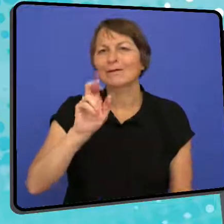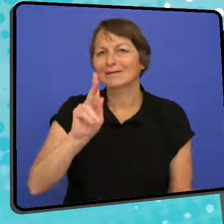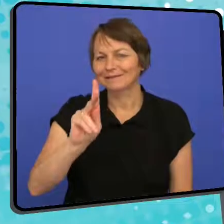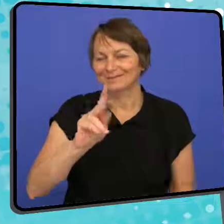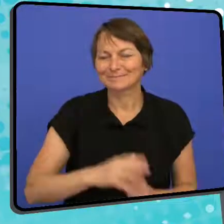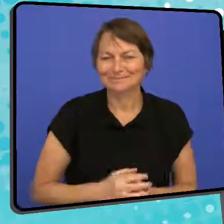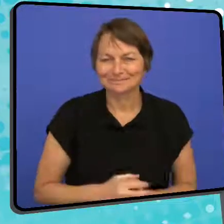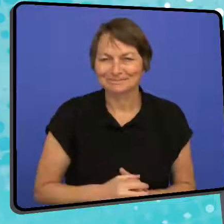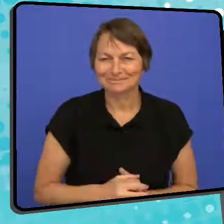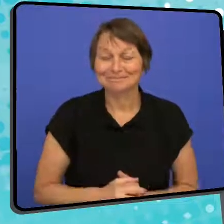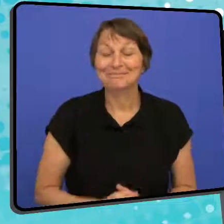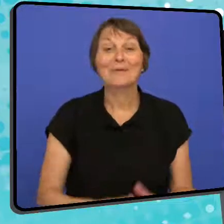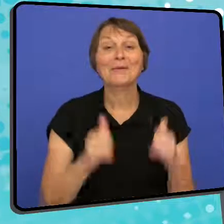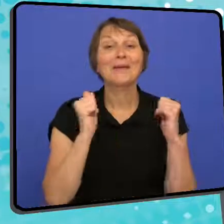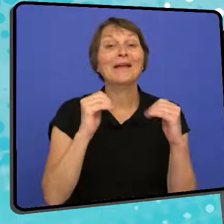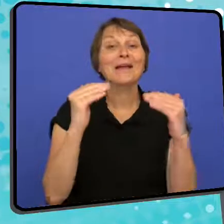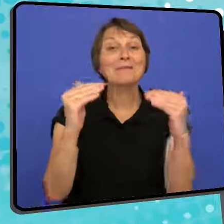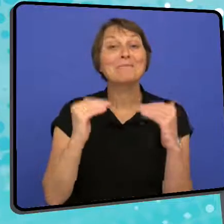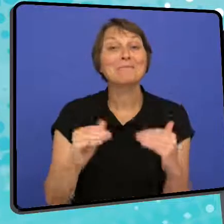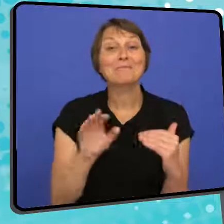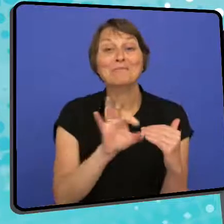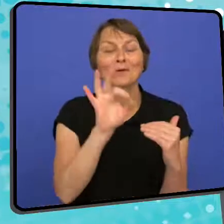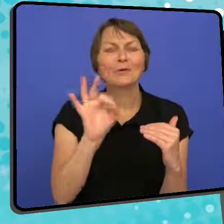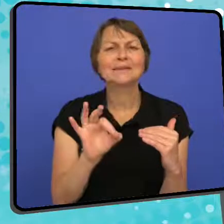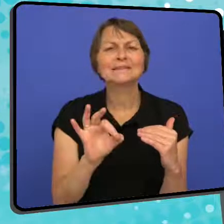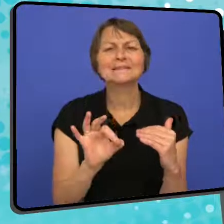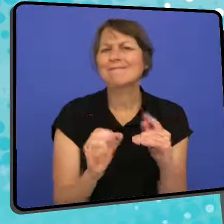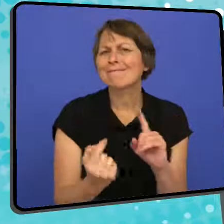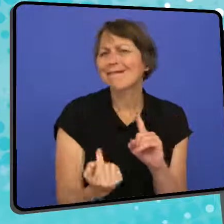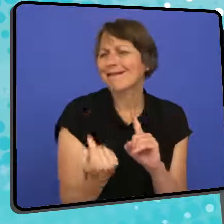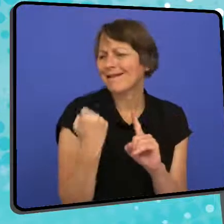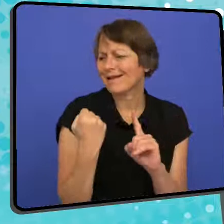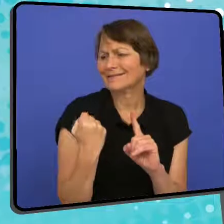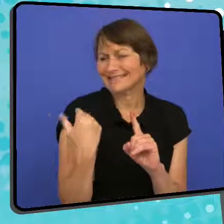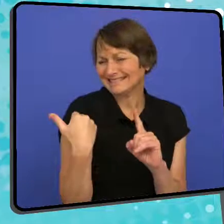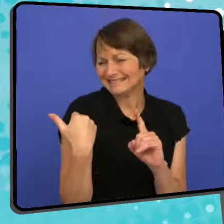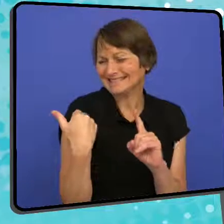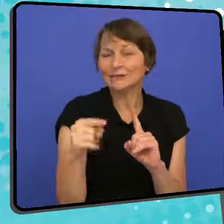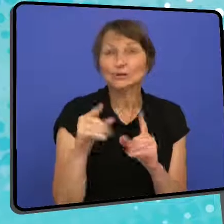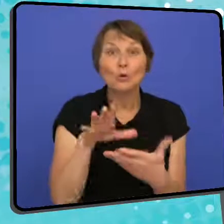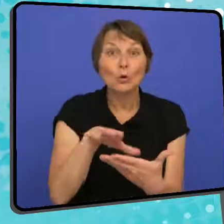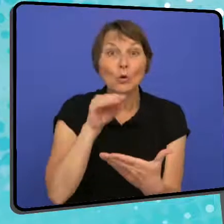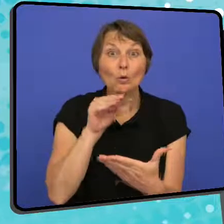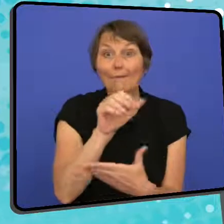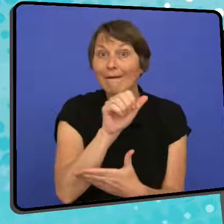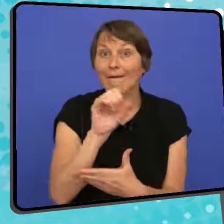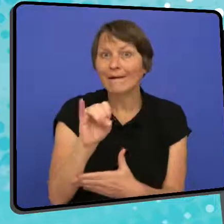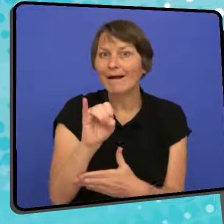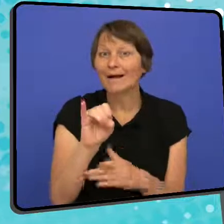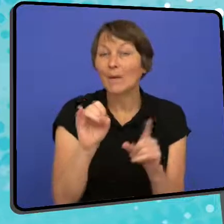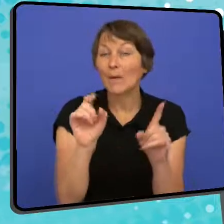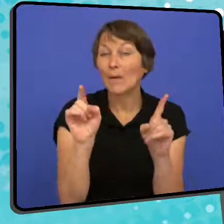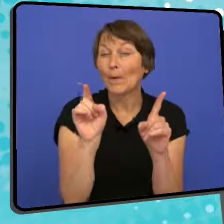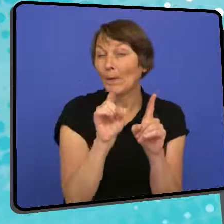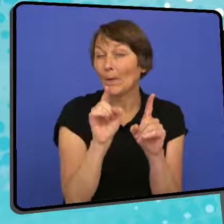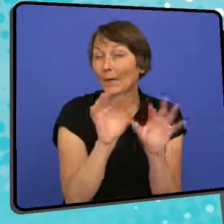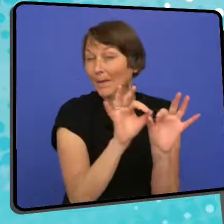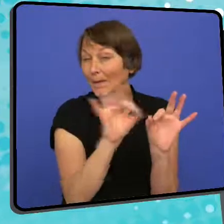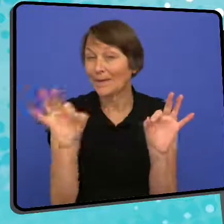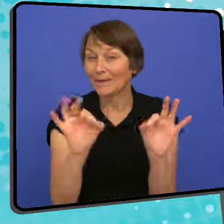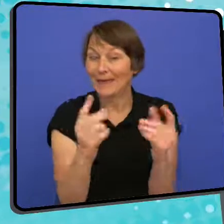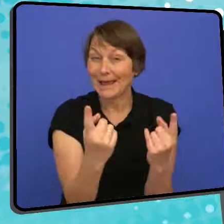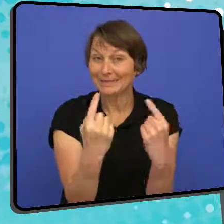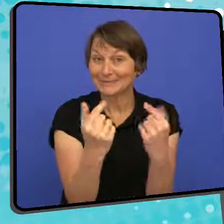Okay, cool. Next question. What was the last thing you learnt in AI? And if you can keep it to no more than a sentence.